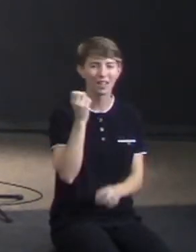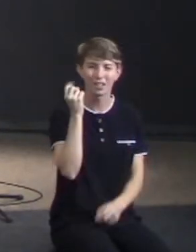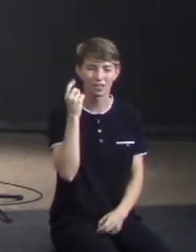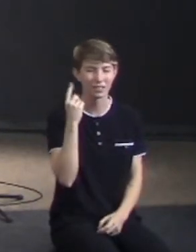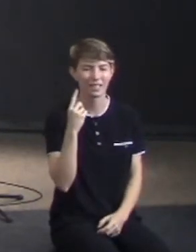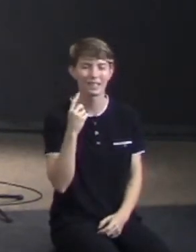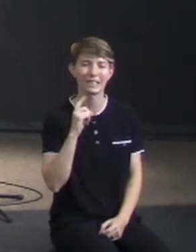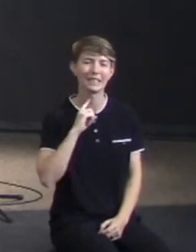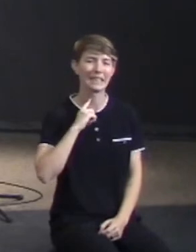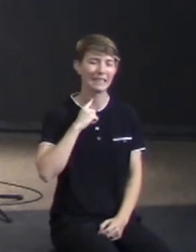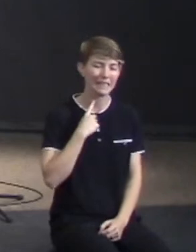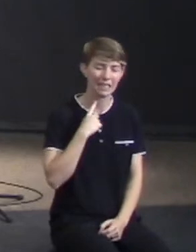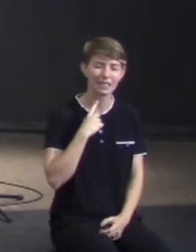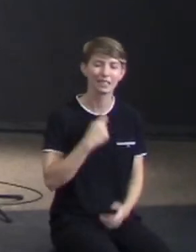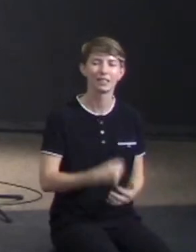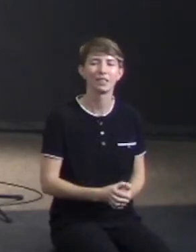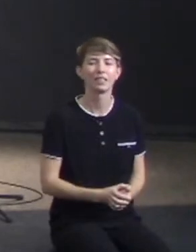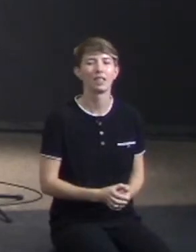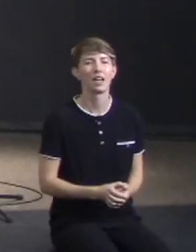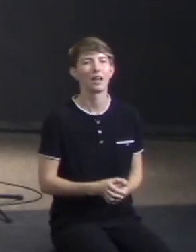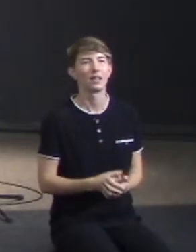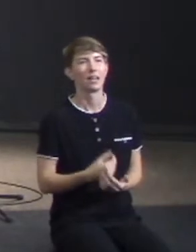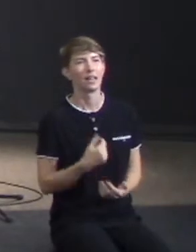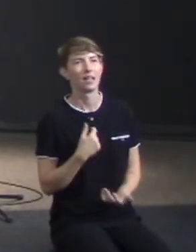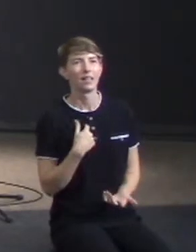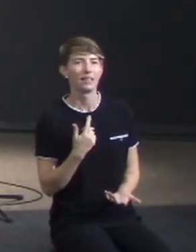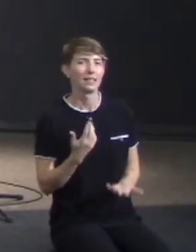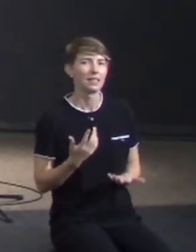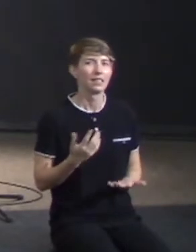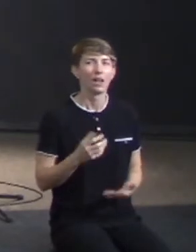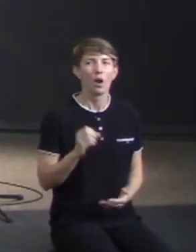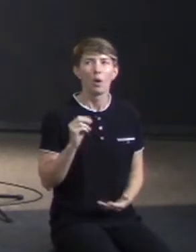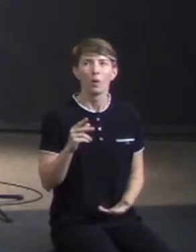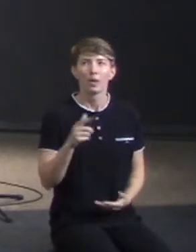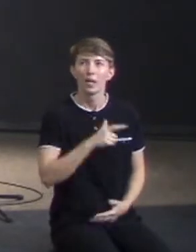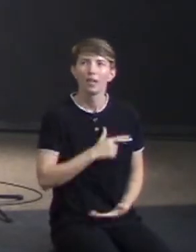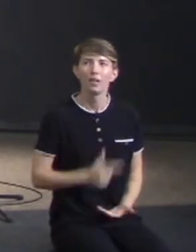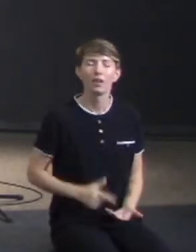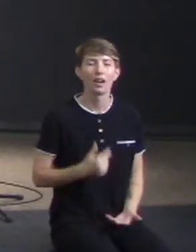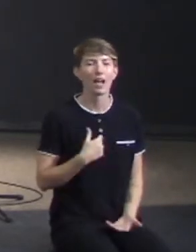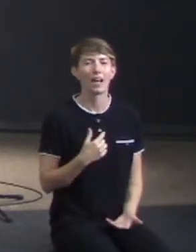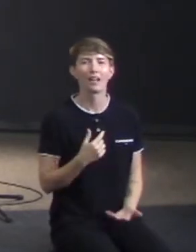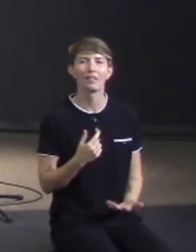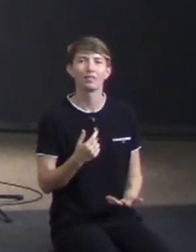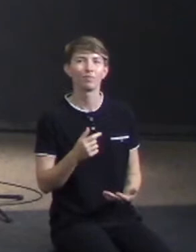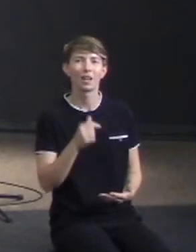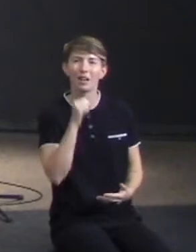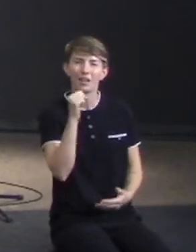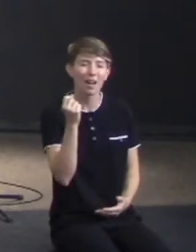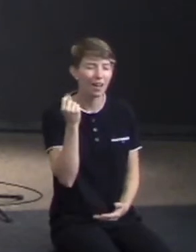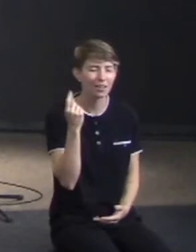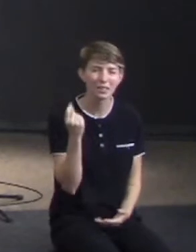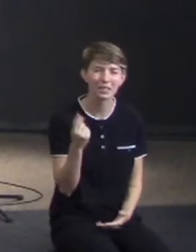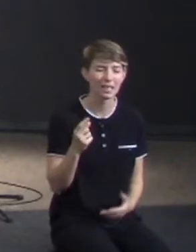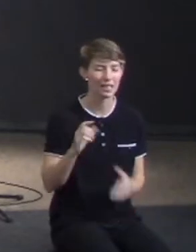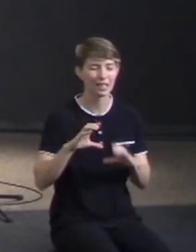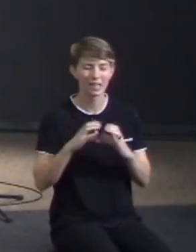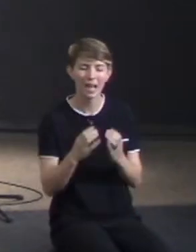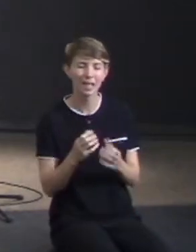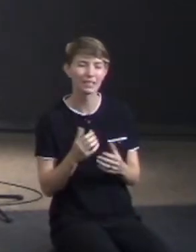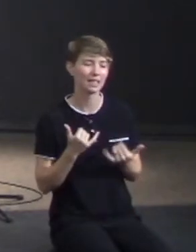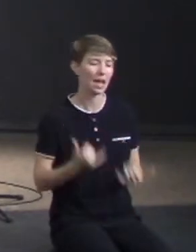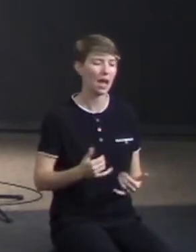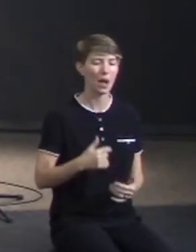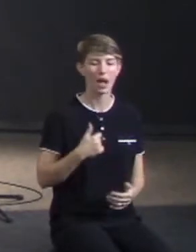And I was like, okay, Lord, like, I already don't understand the class, and now, like, I can hardly understand my